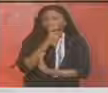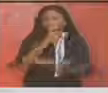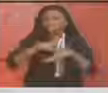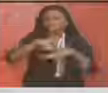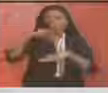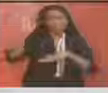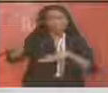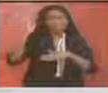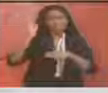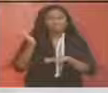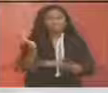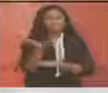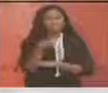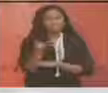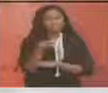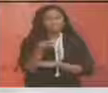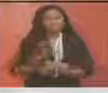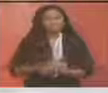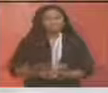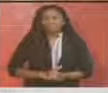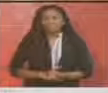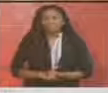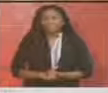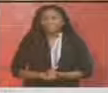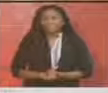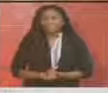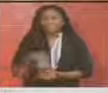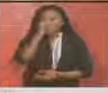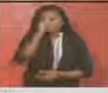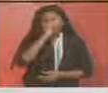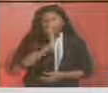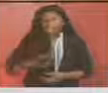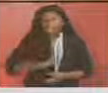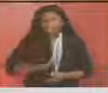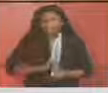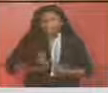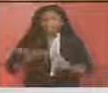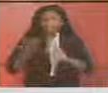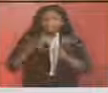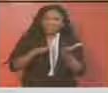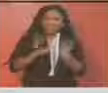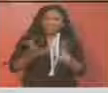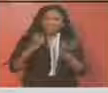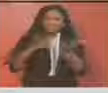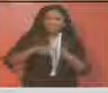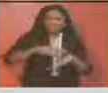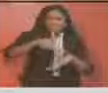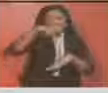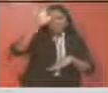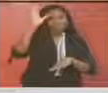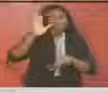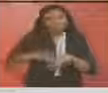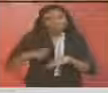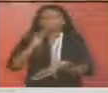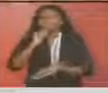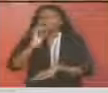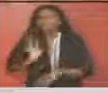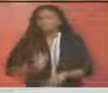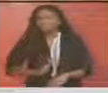Again, and which has been the case throughout the epidemic. Males predominate in terms of deaths, 74.3%,